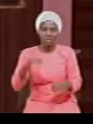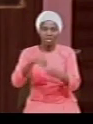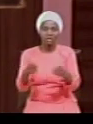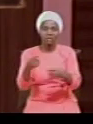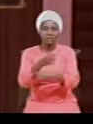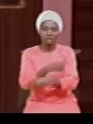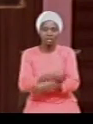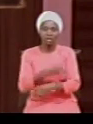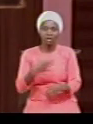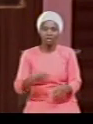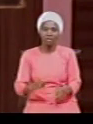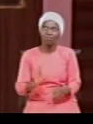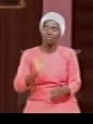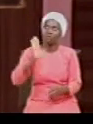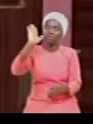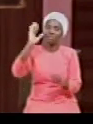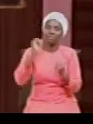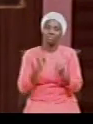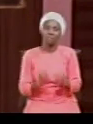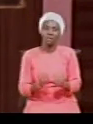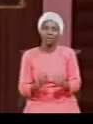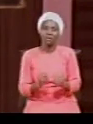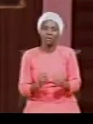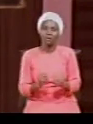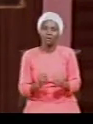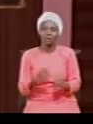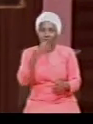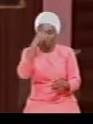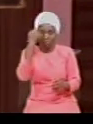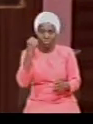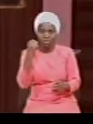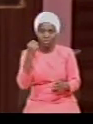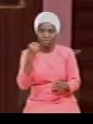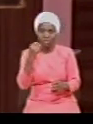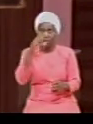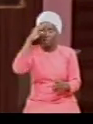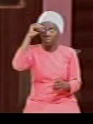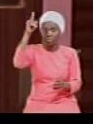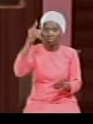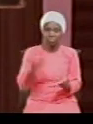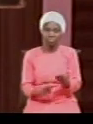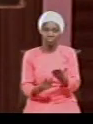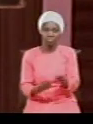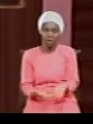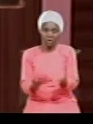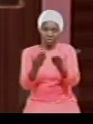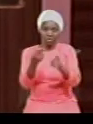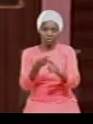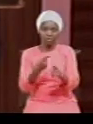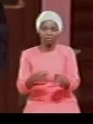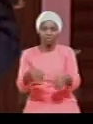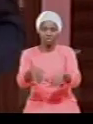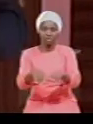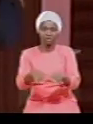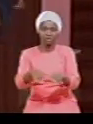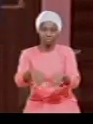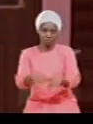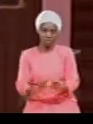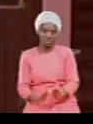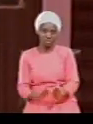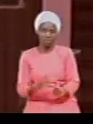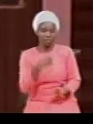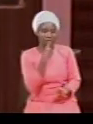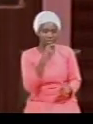day of thy power. Because he rose from the dead, he told his own disciples to